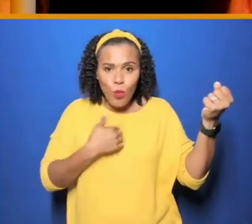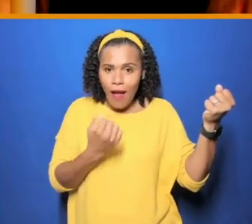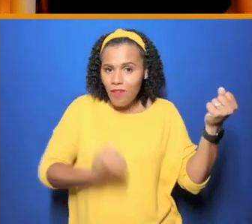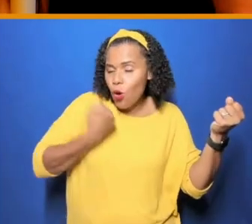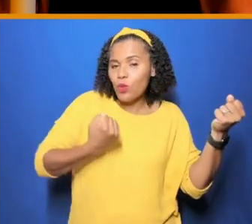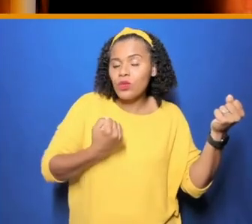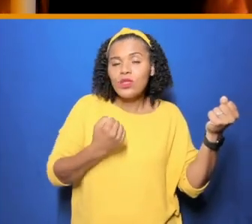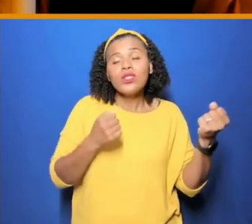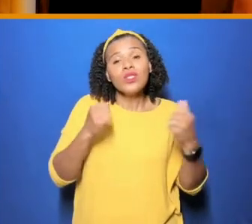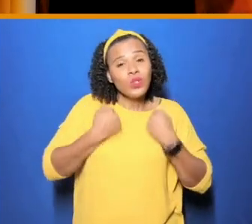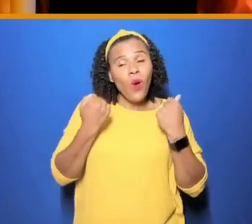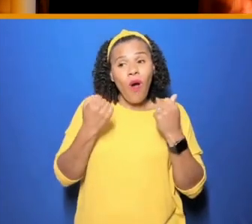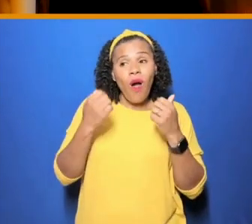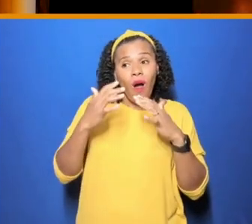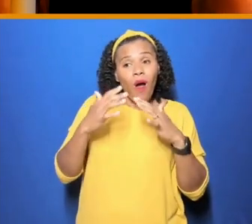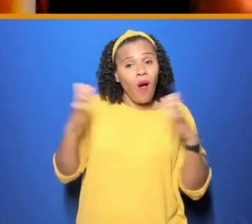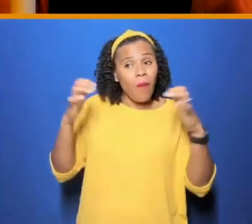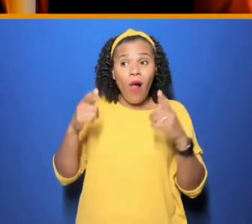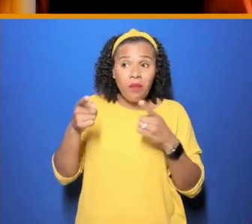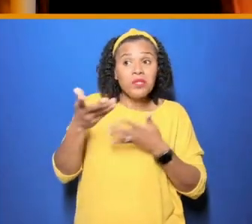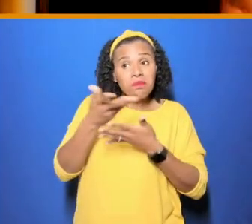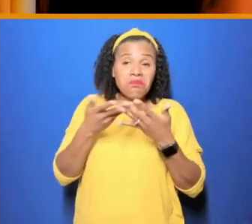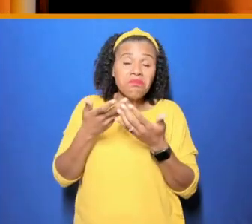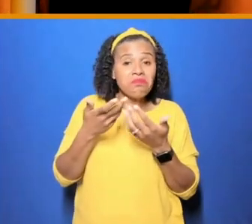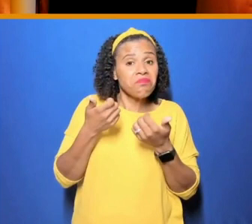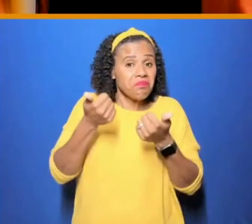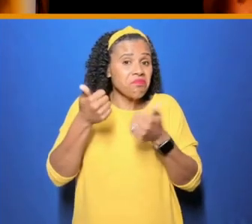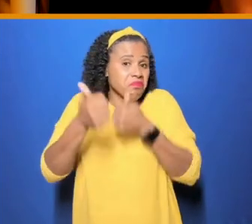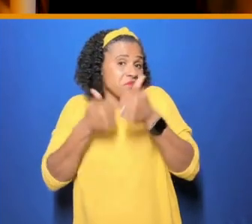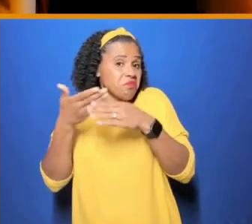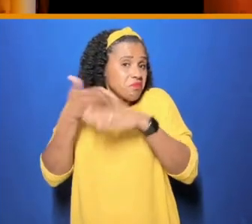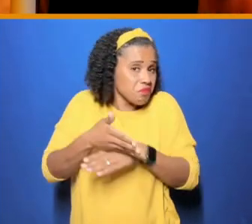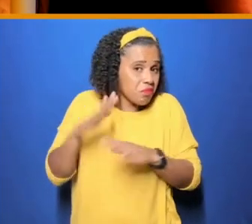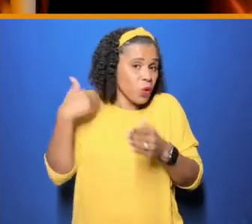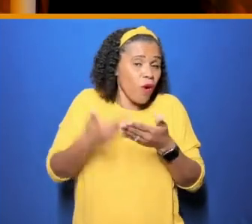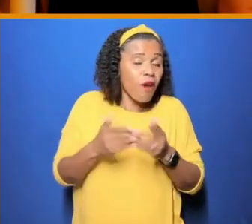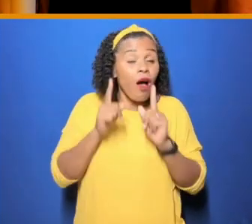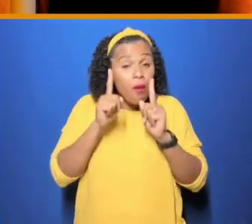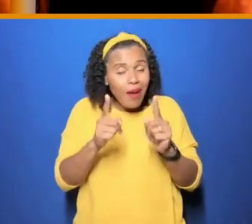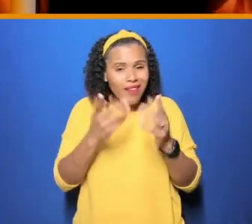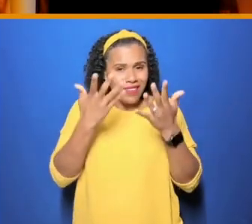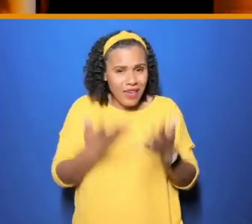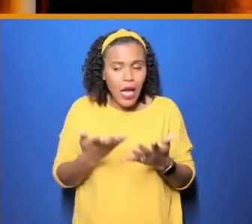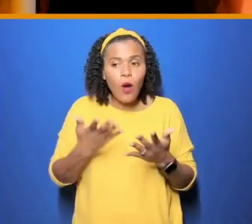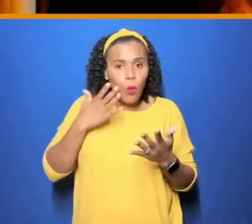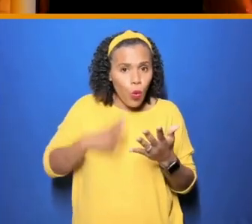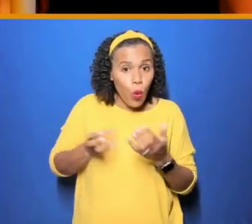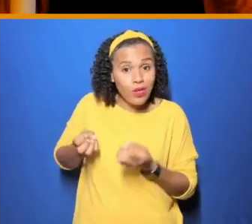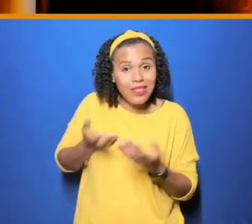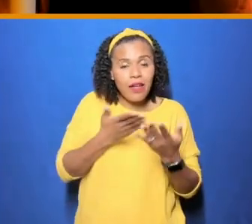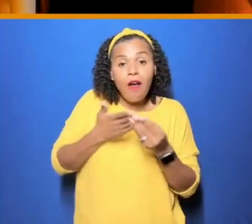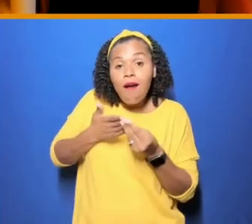doing a pretty good job. What we're trying to do here is actually deliver a guideline